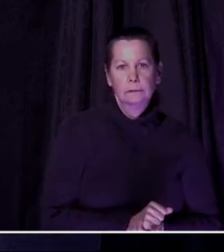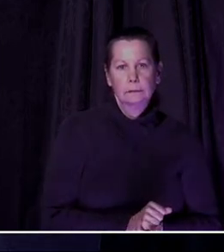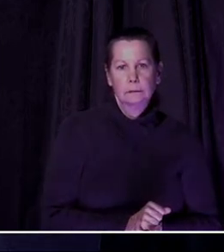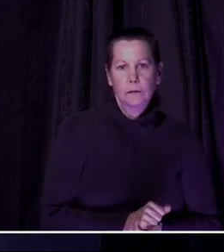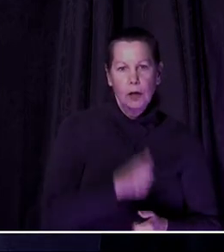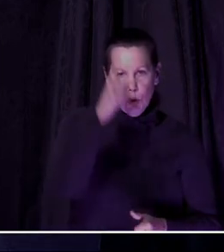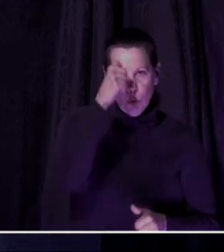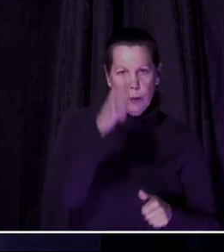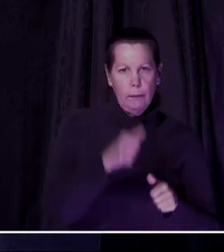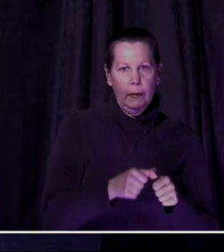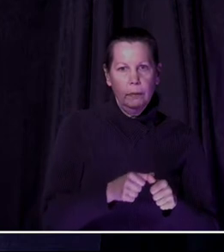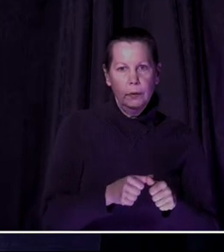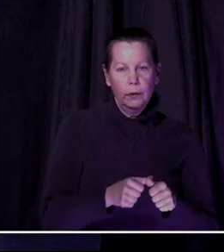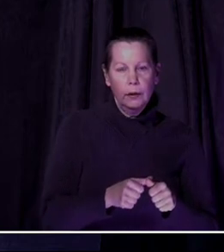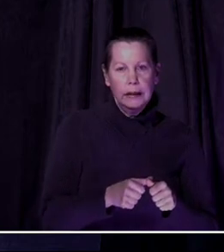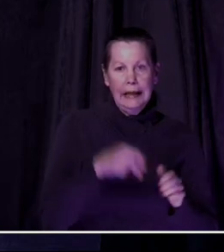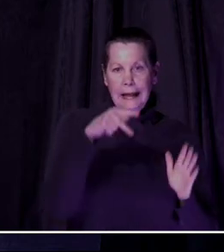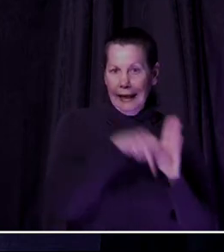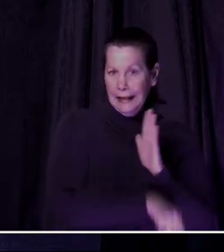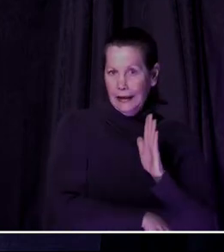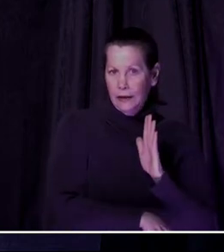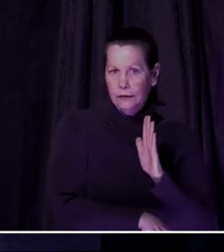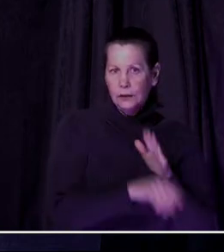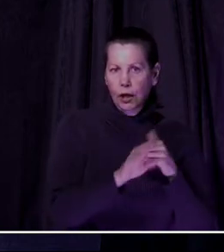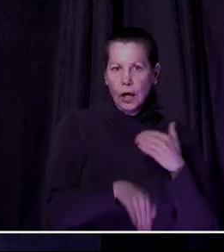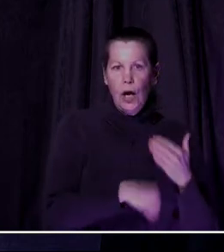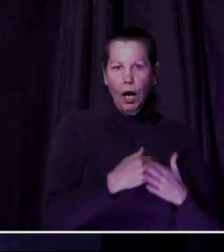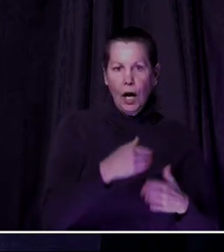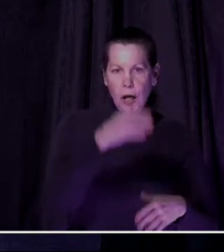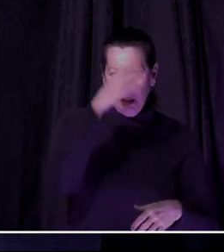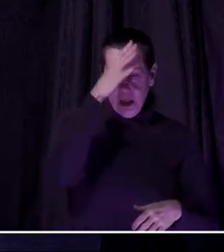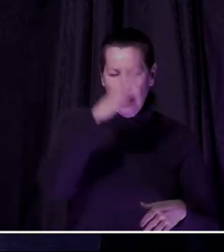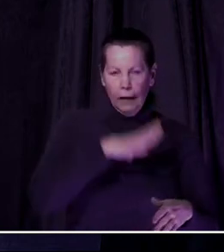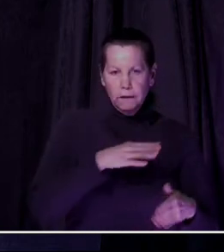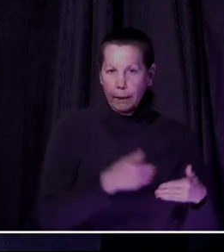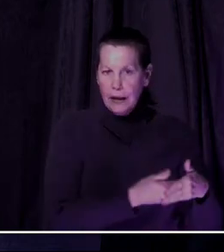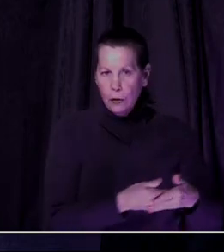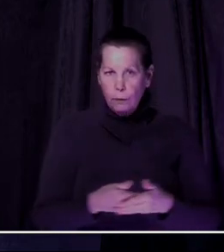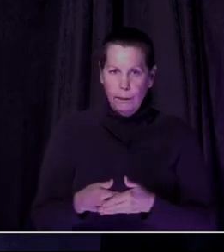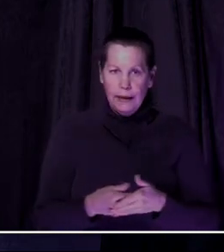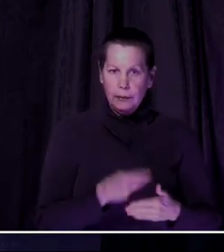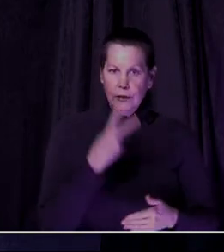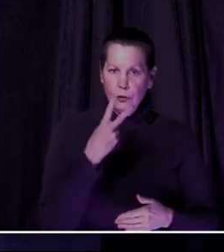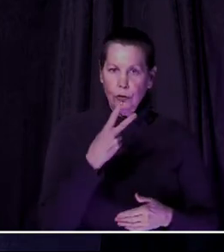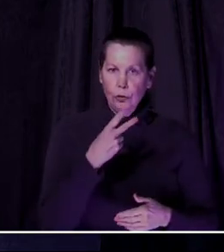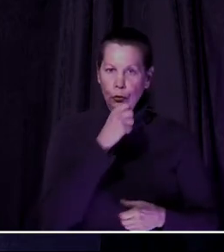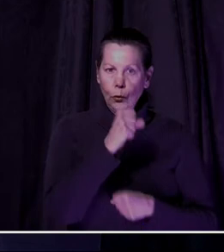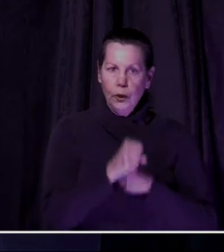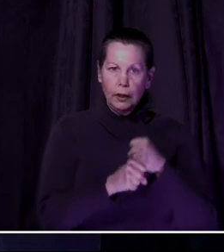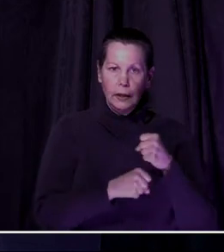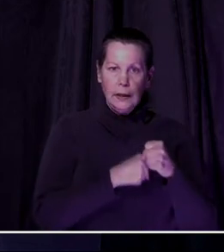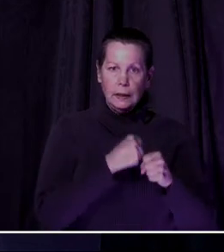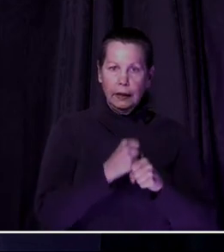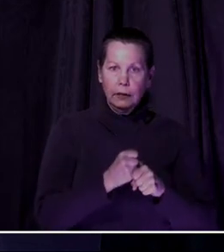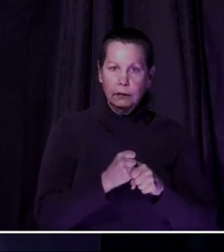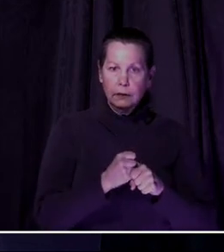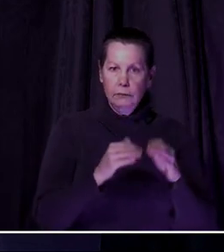And remember, he killed all the male children, male babies, 2 years old and